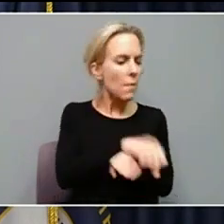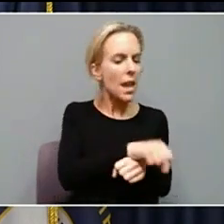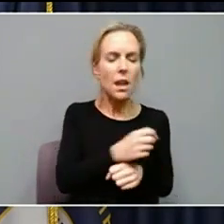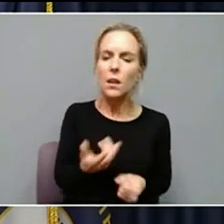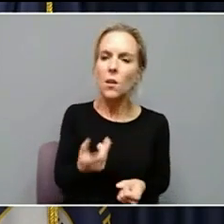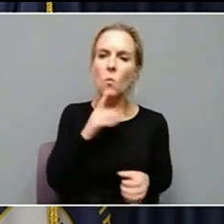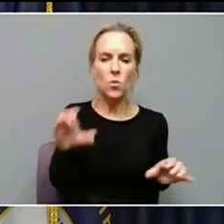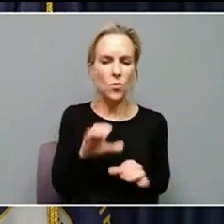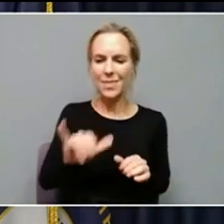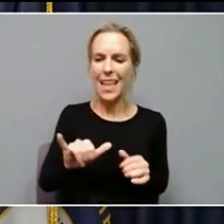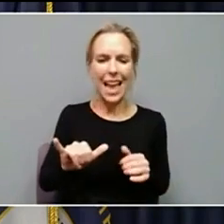several months.